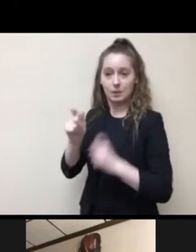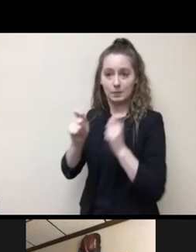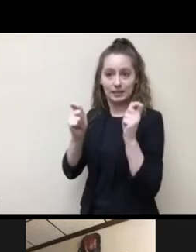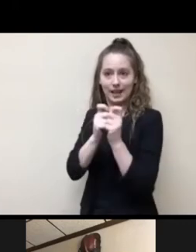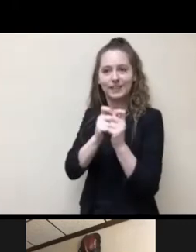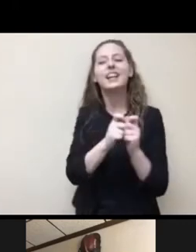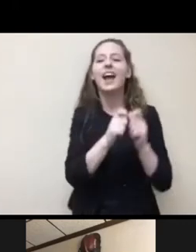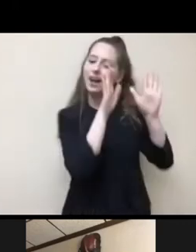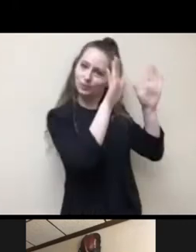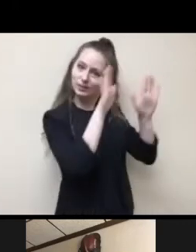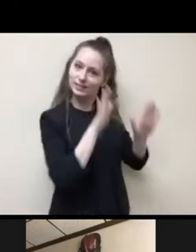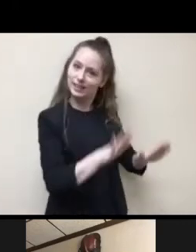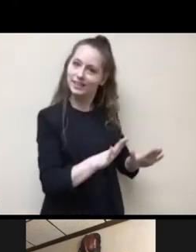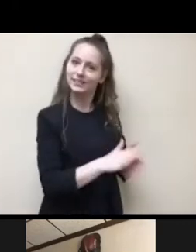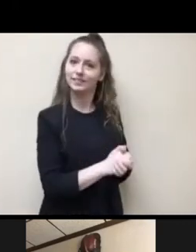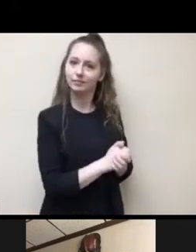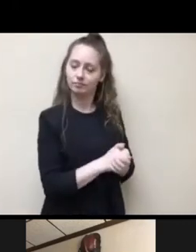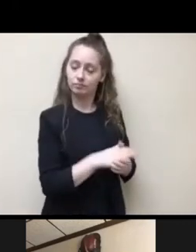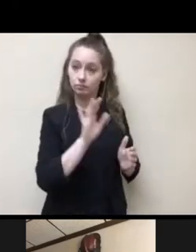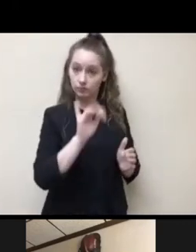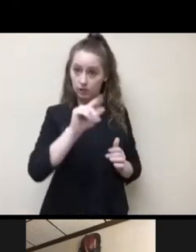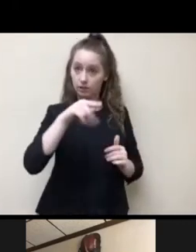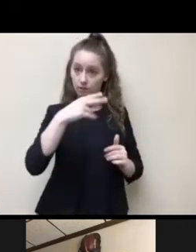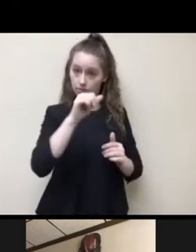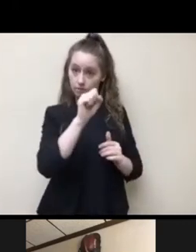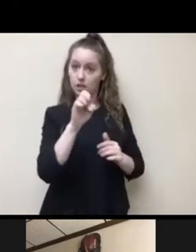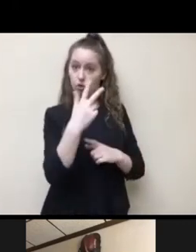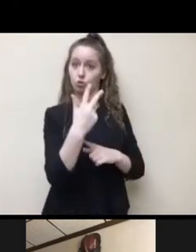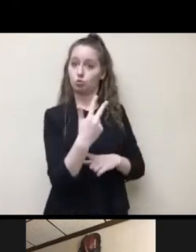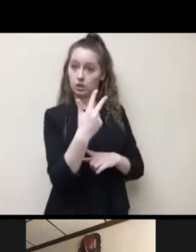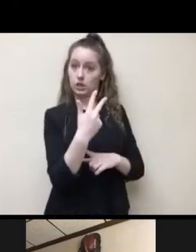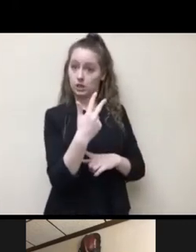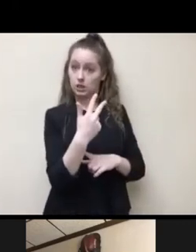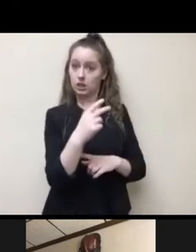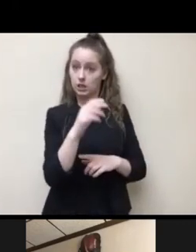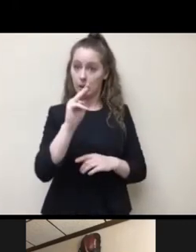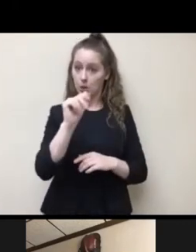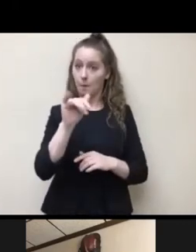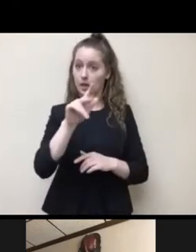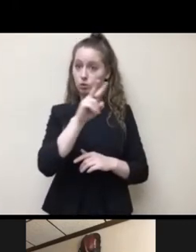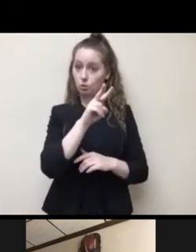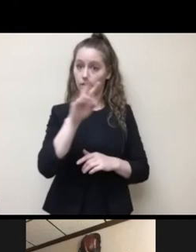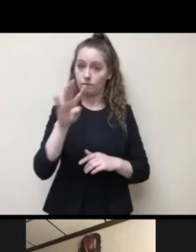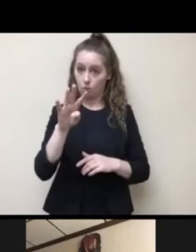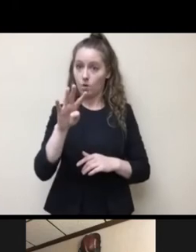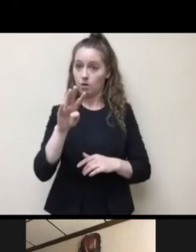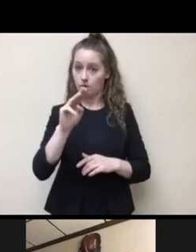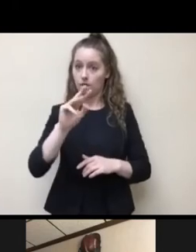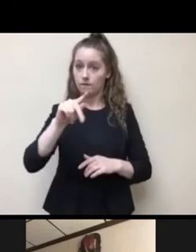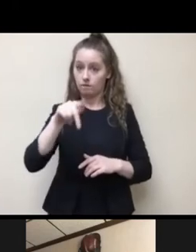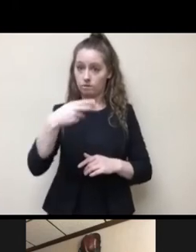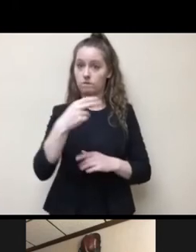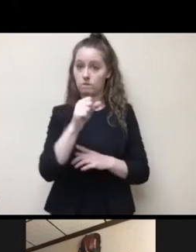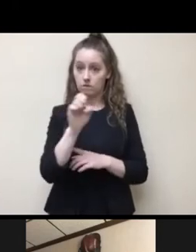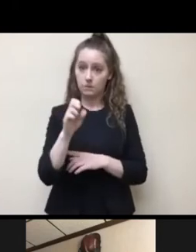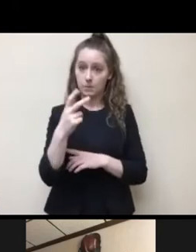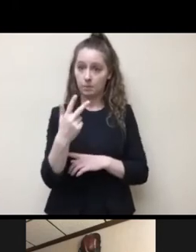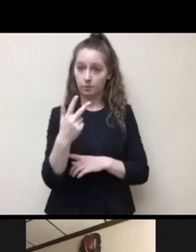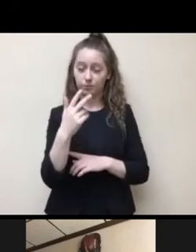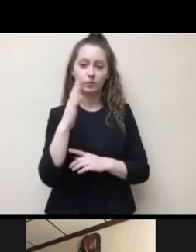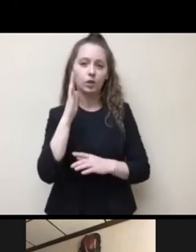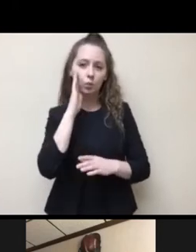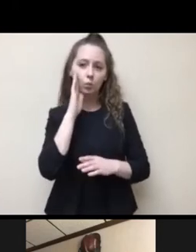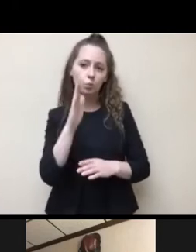Okay, that's phase three. So May 24th, when we go into phase three, YMCA will open. We'll update you on what phase